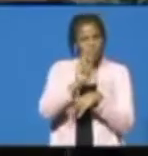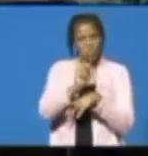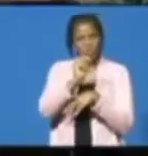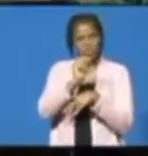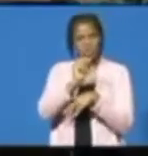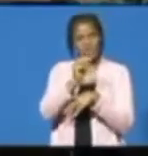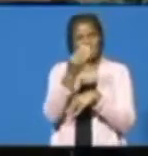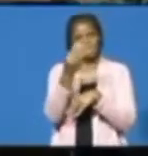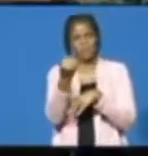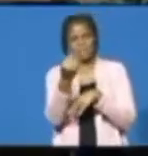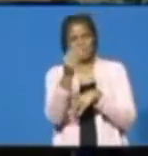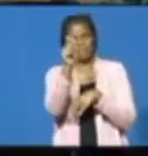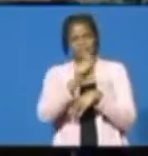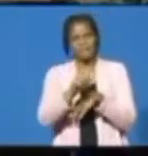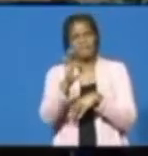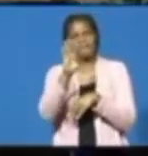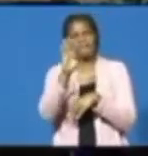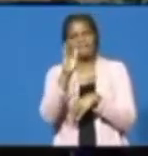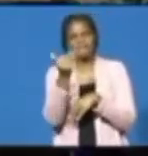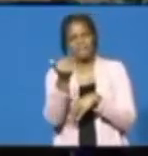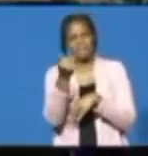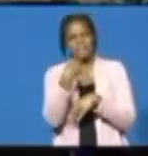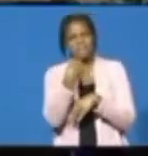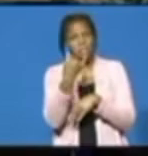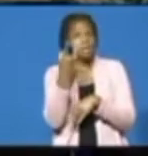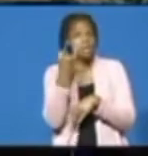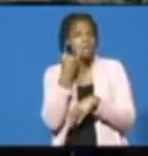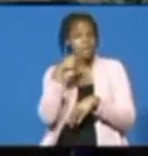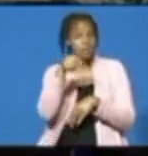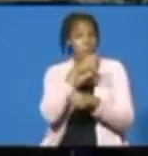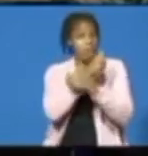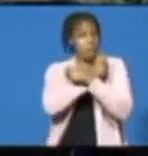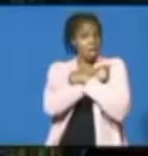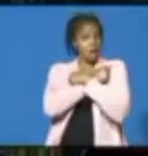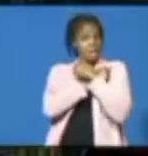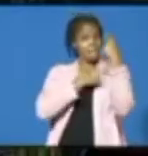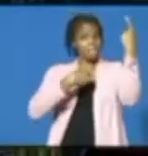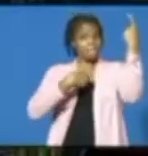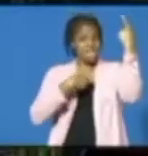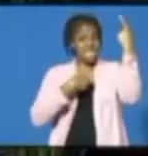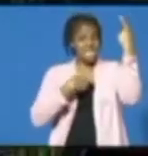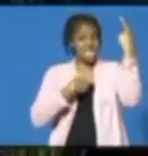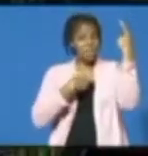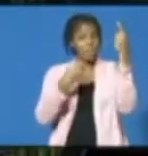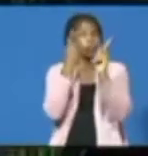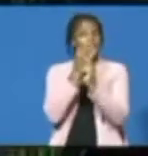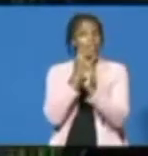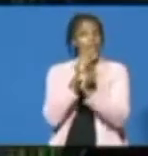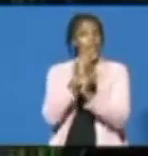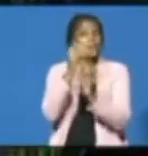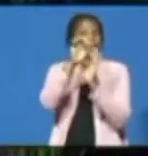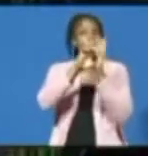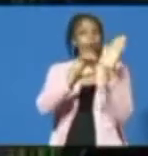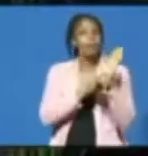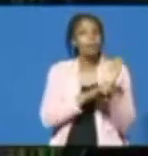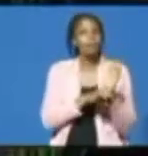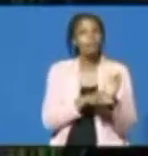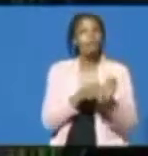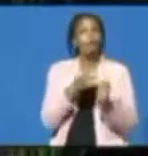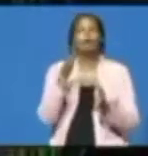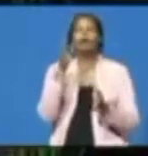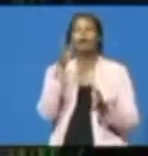John 14:15. If you love me, keep my commandments. God's love will